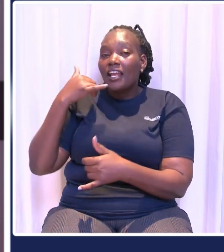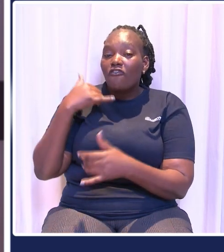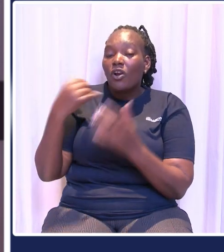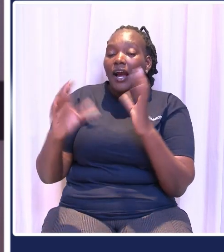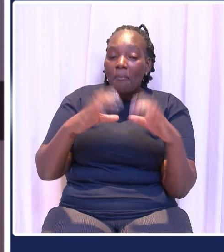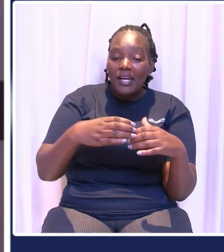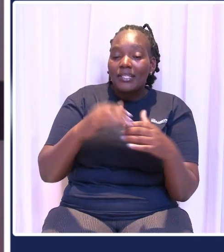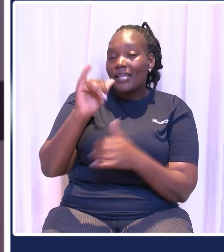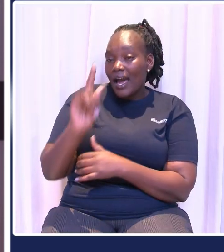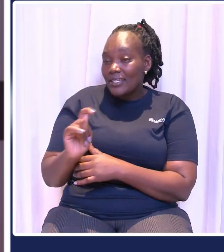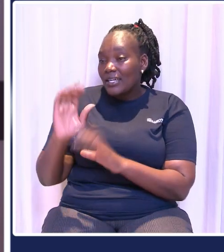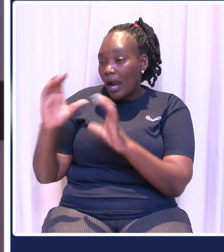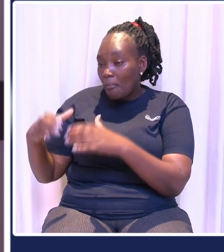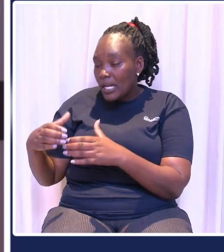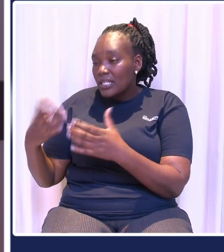companies,